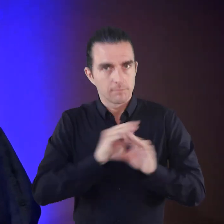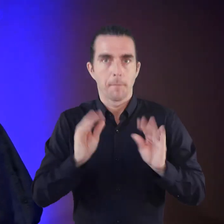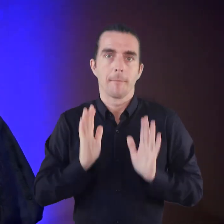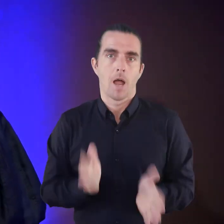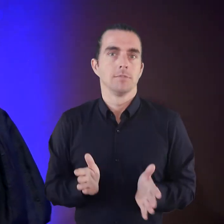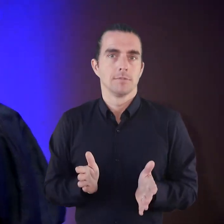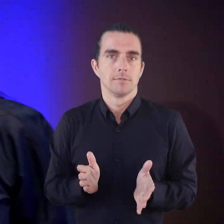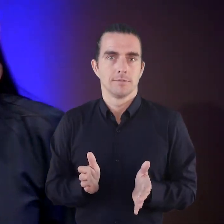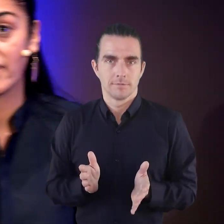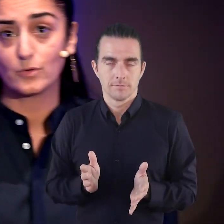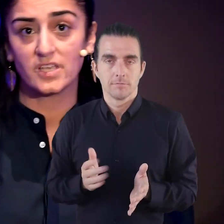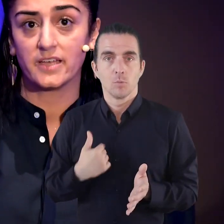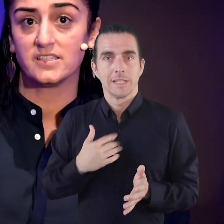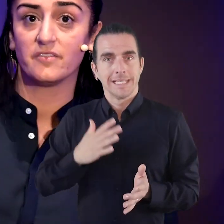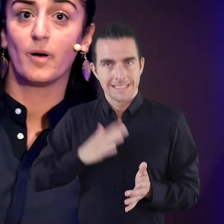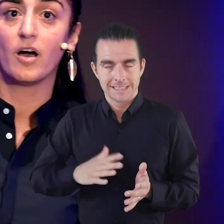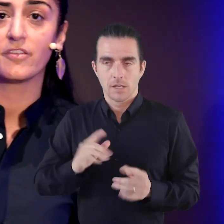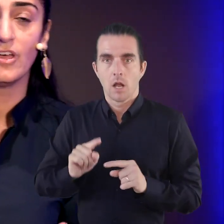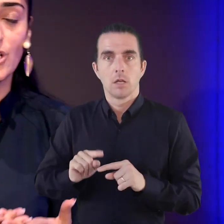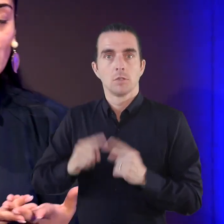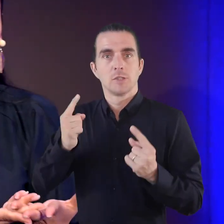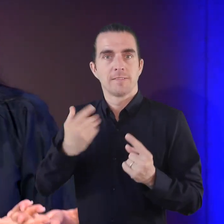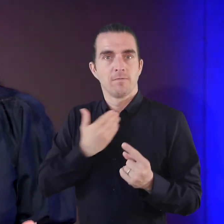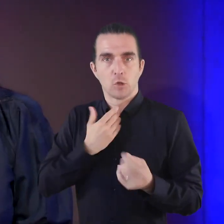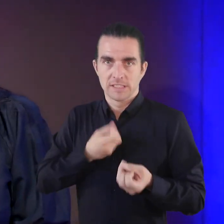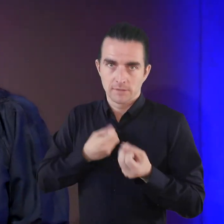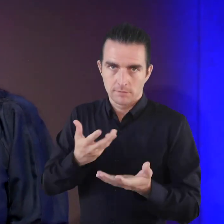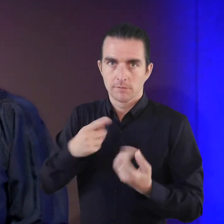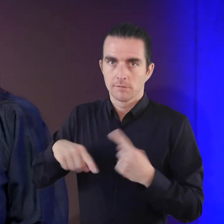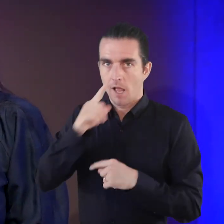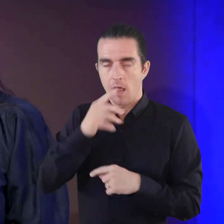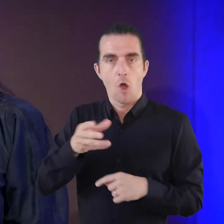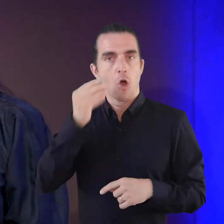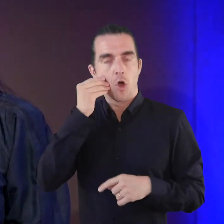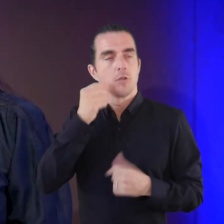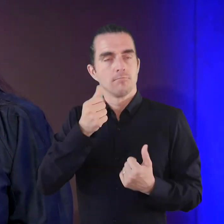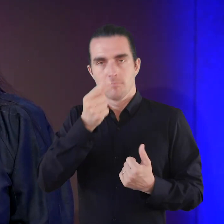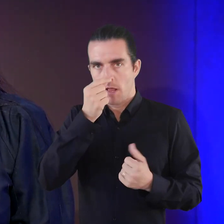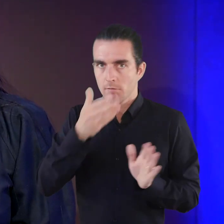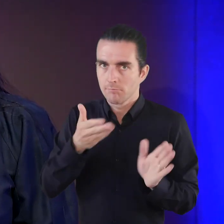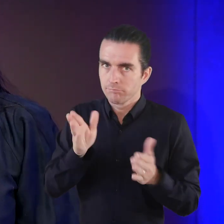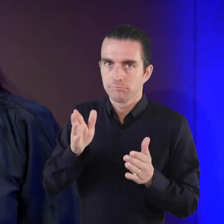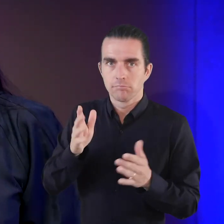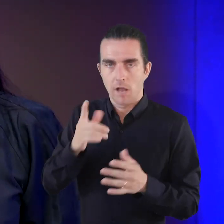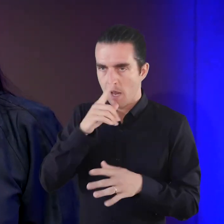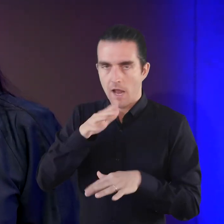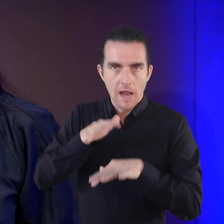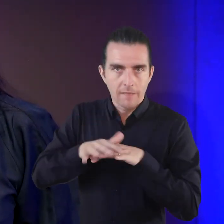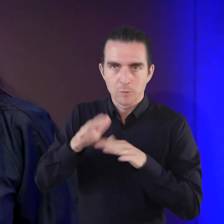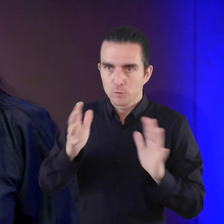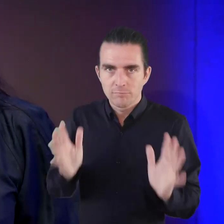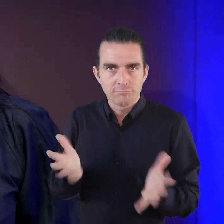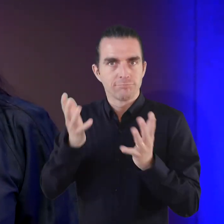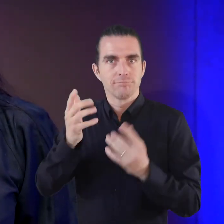heard so that we can light the alternative path, so that they can influence and motivate each